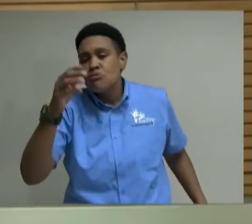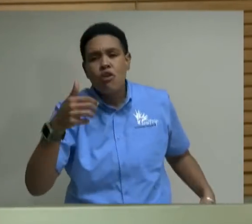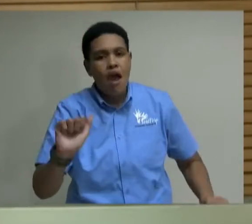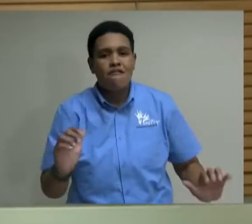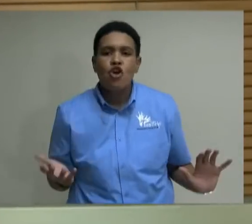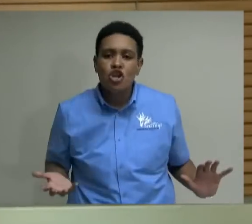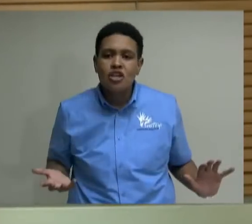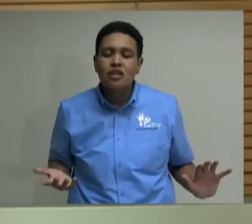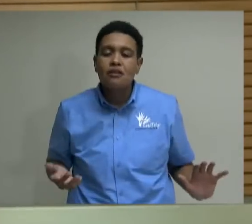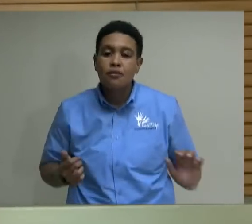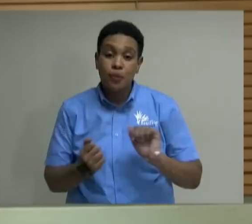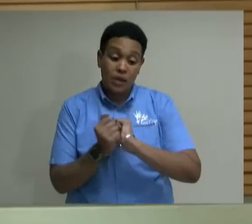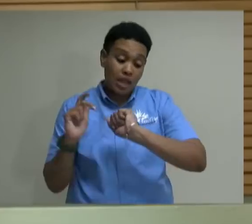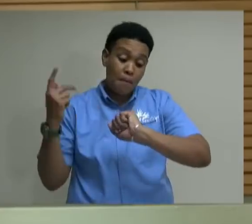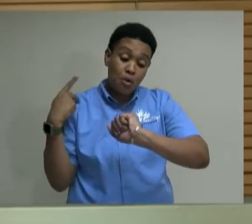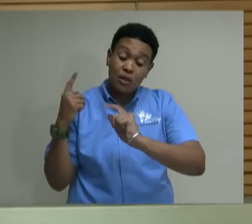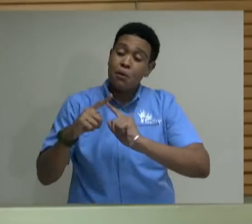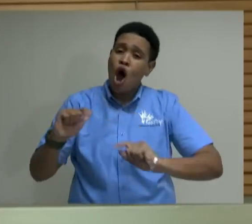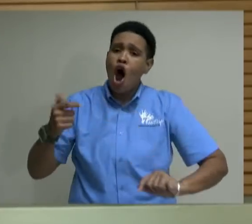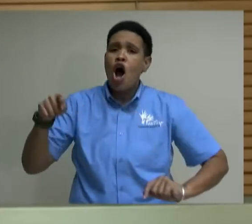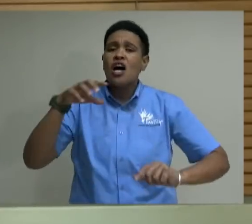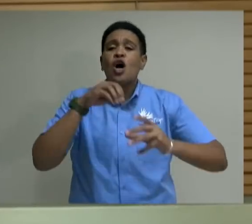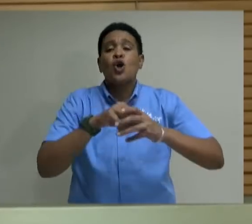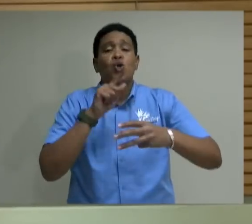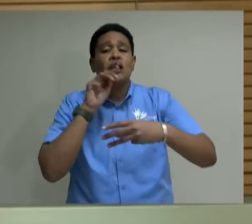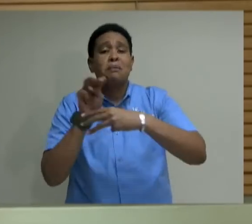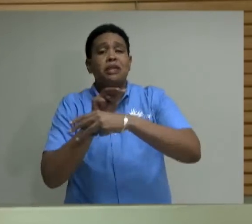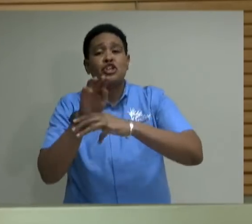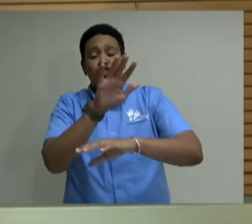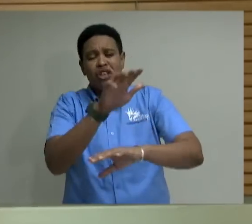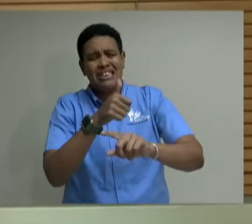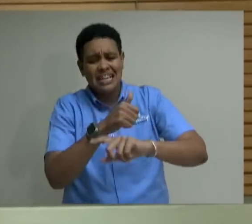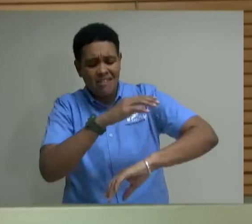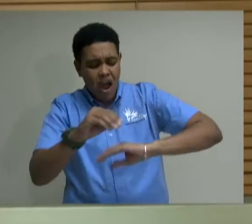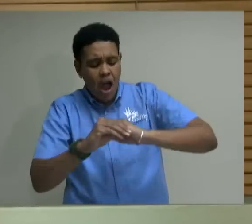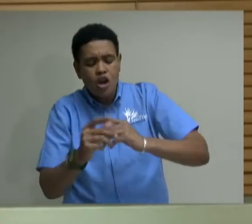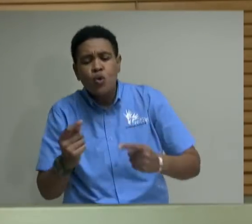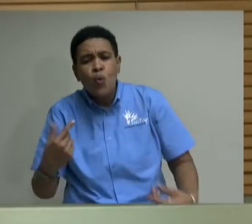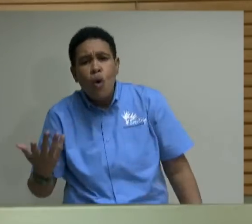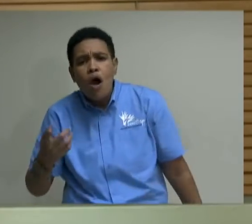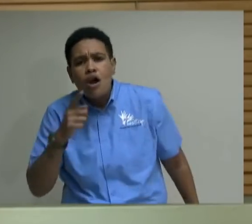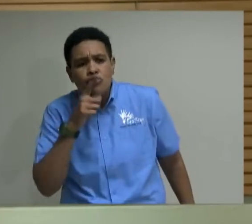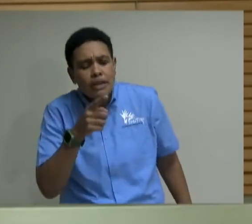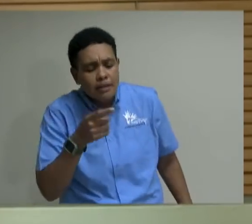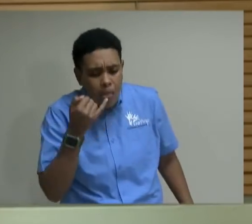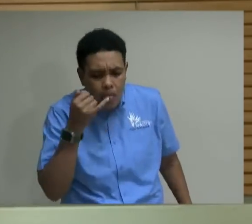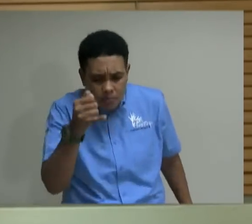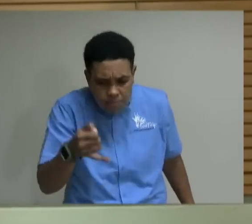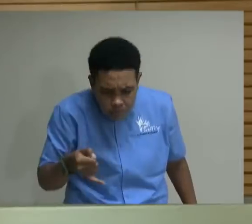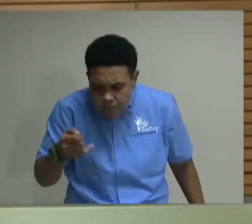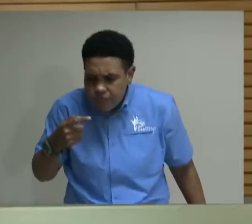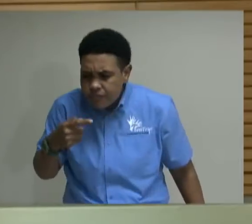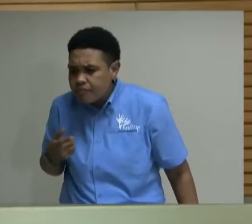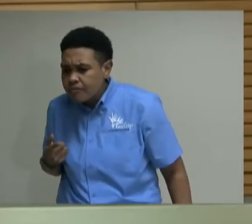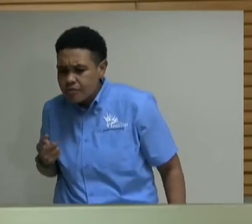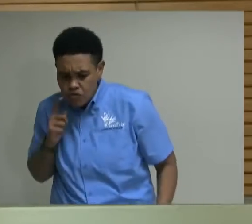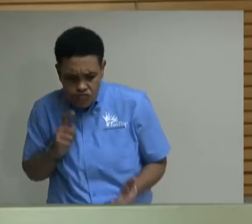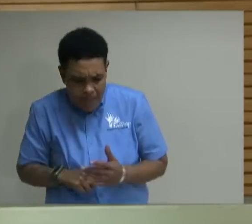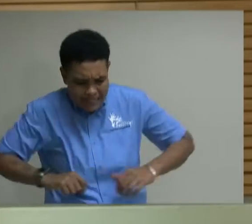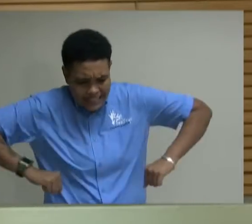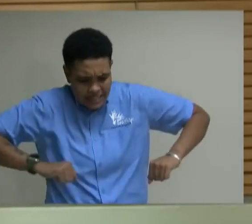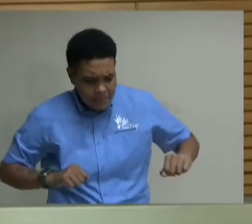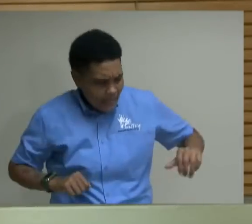the principals and others, including the ministry, to demarcate or to recognize spaces